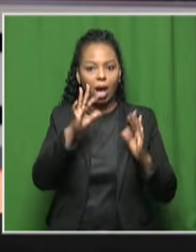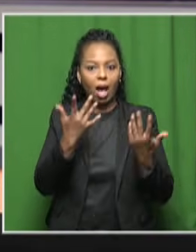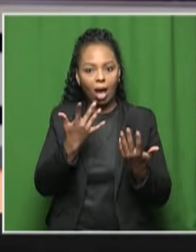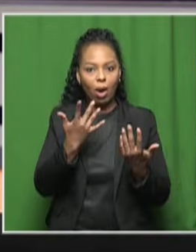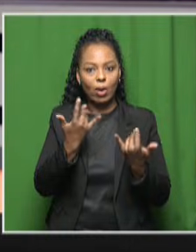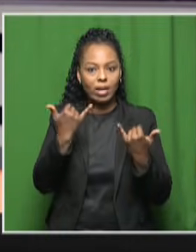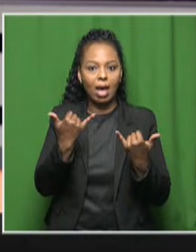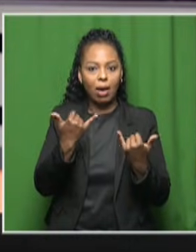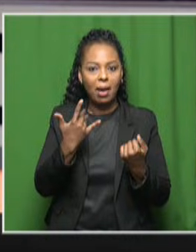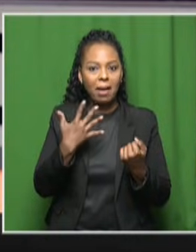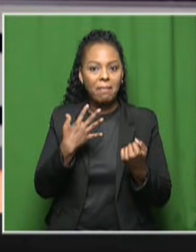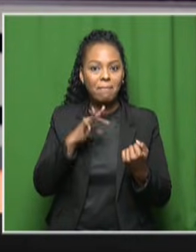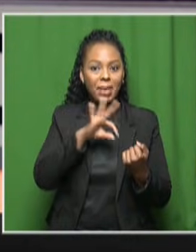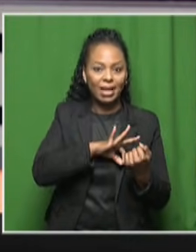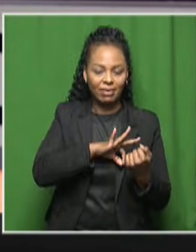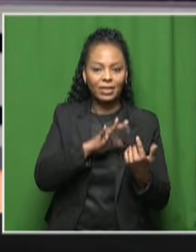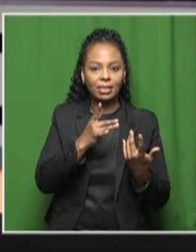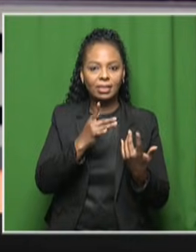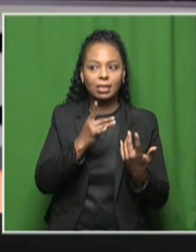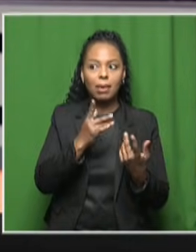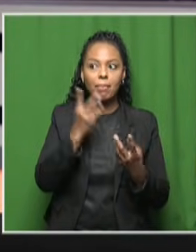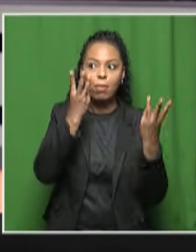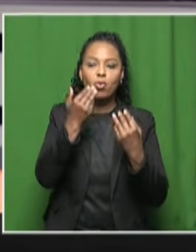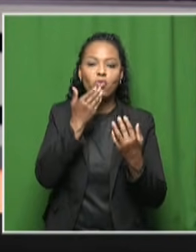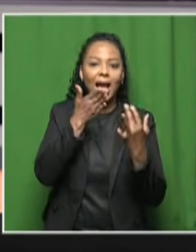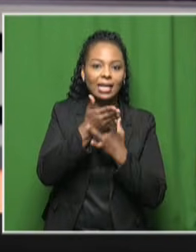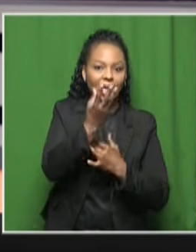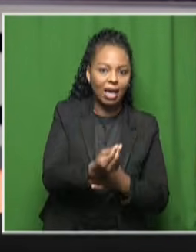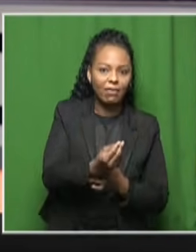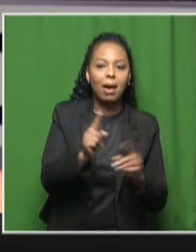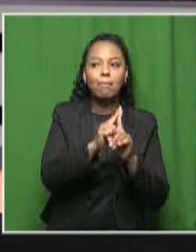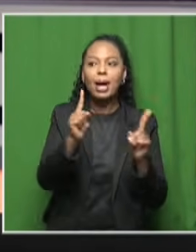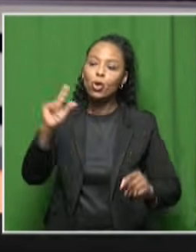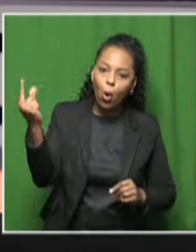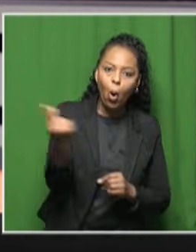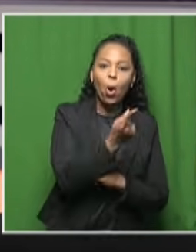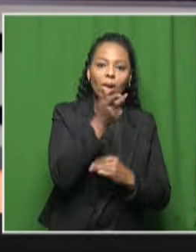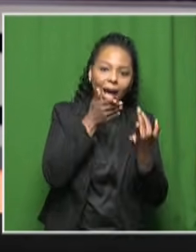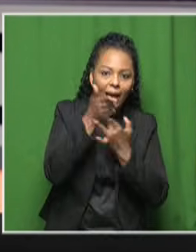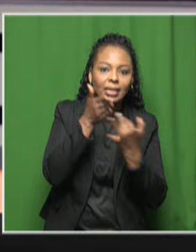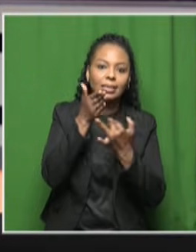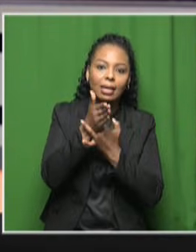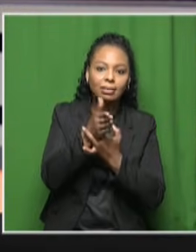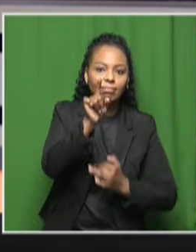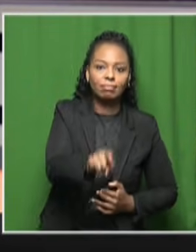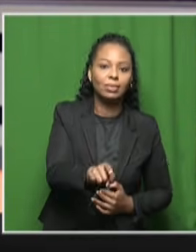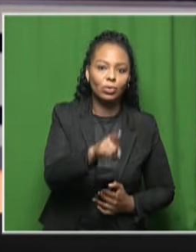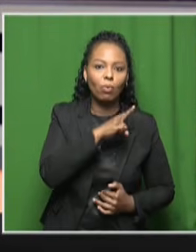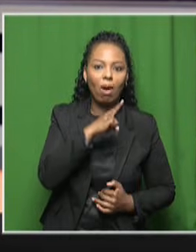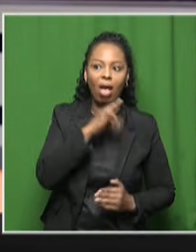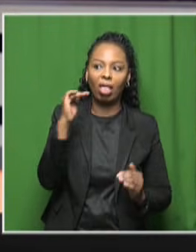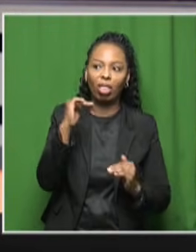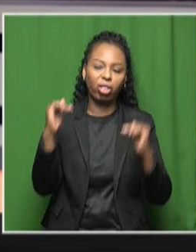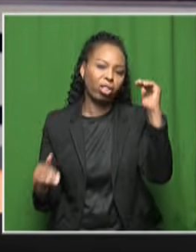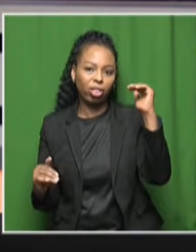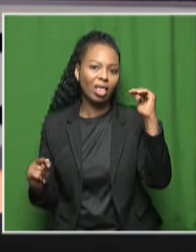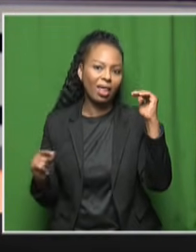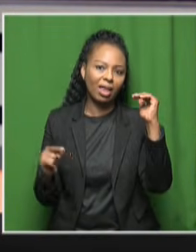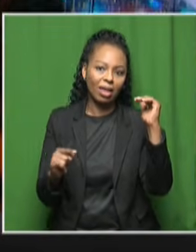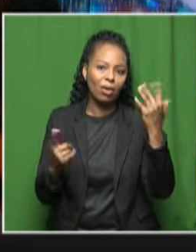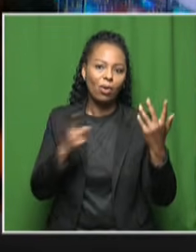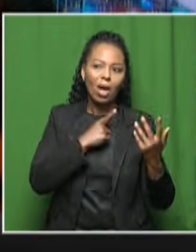not just those who have access, but ultimately everybody, because we don't want to see this uneven spread,